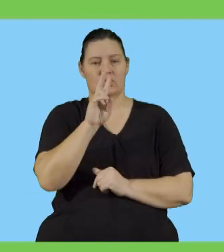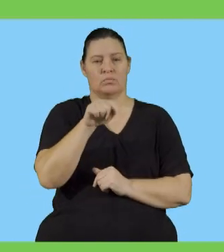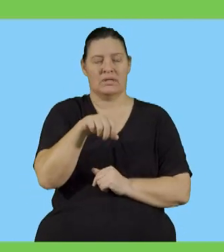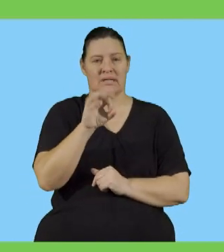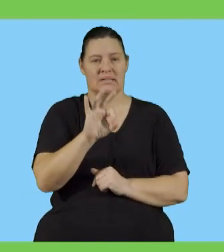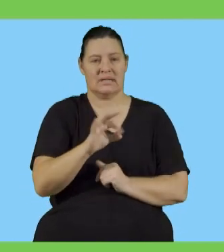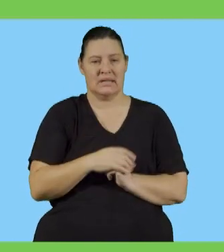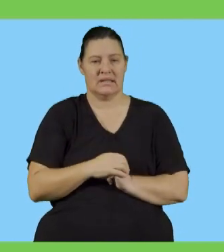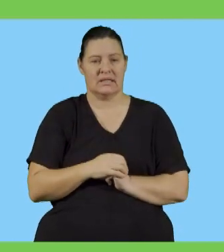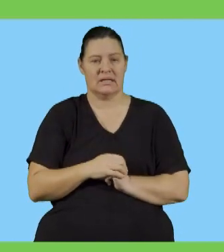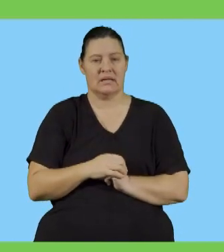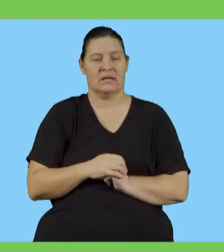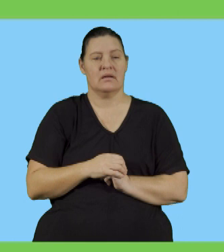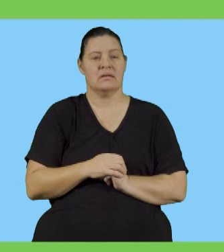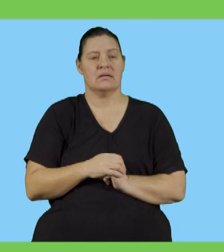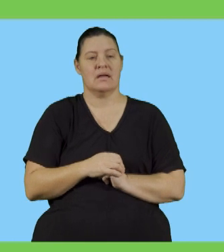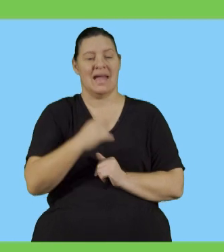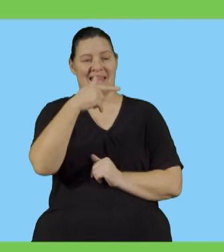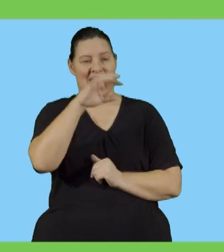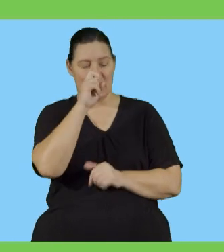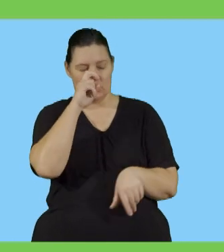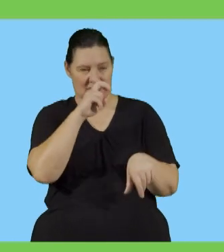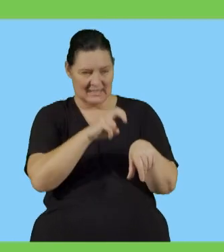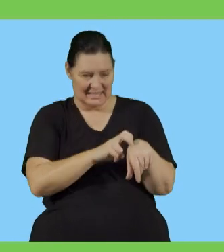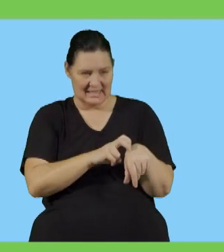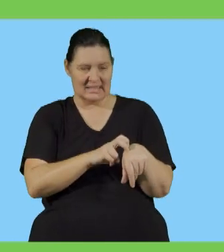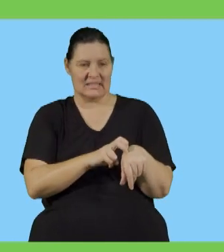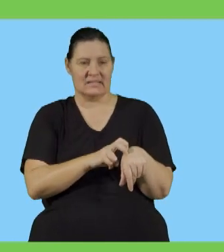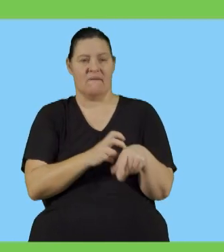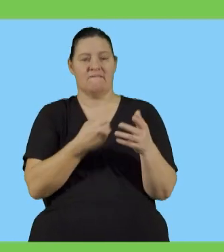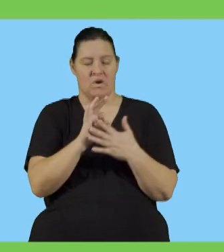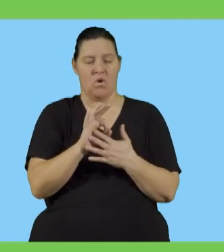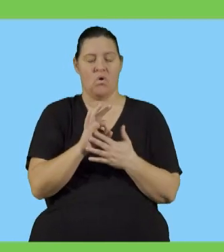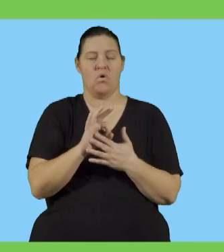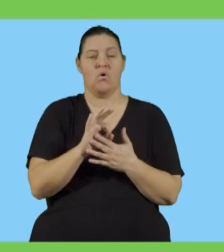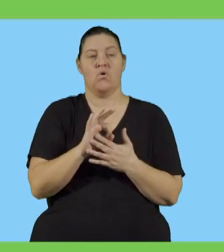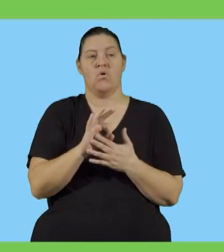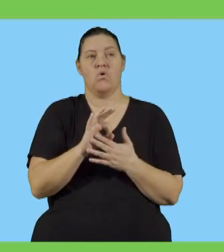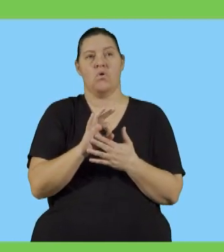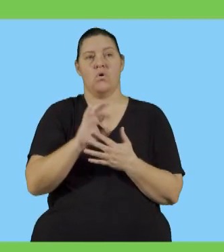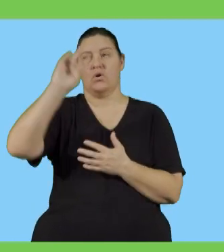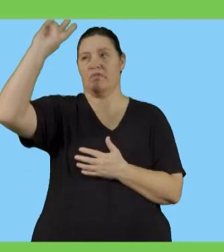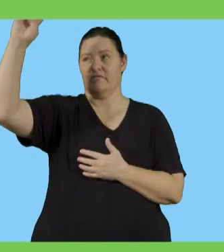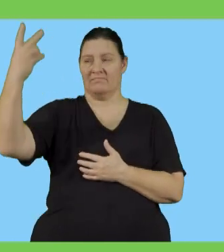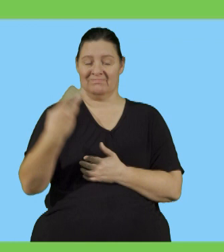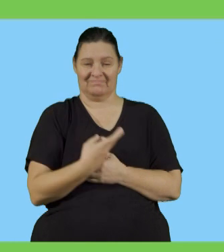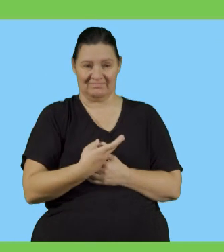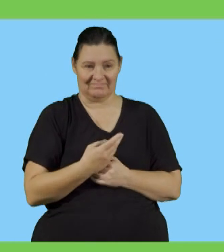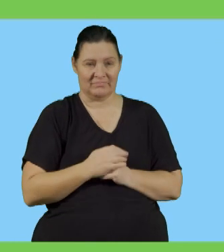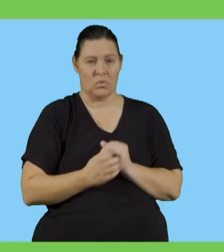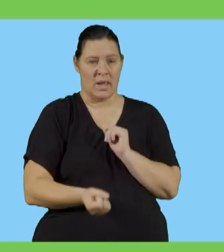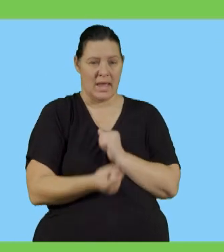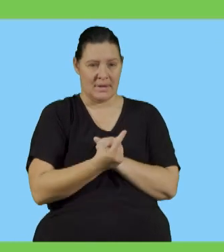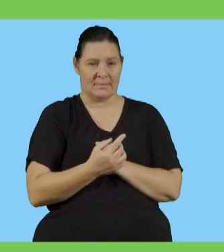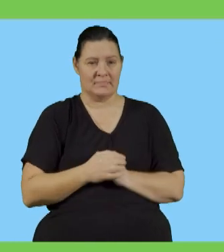2.3, the gas required for photosynthesis. Not the product gas, but the one we require for